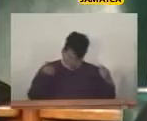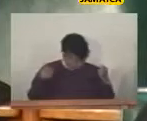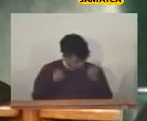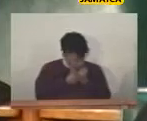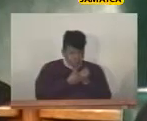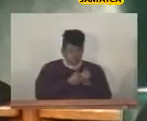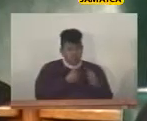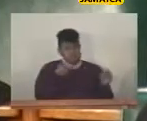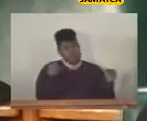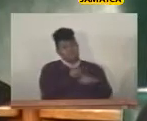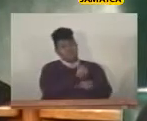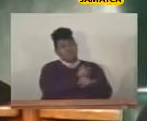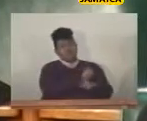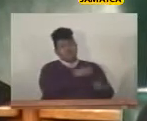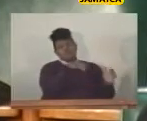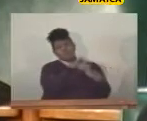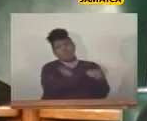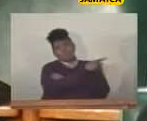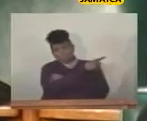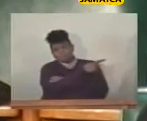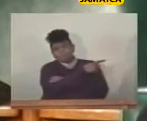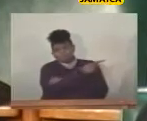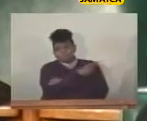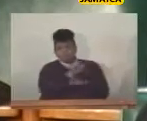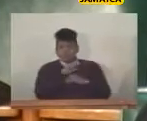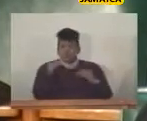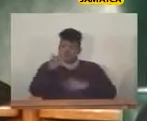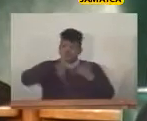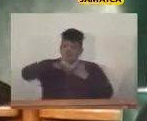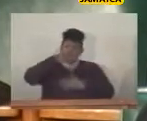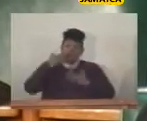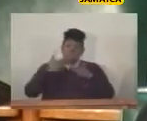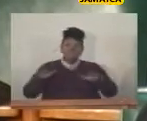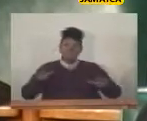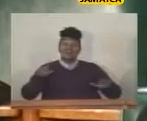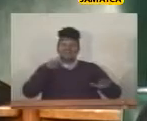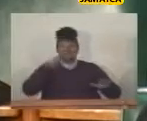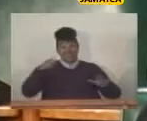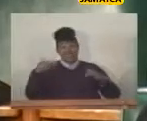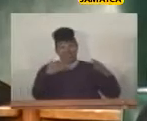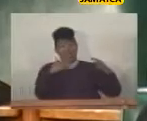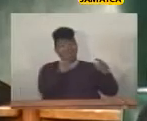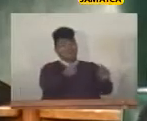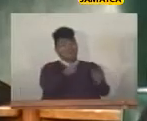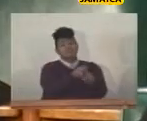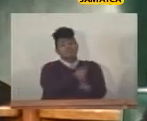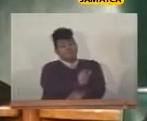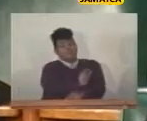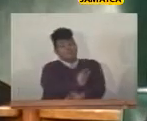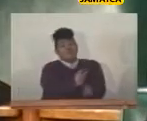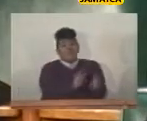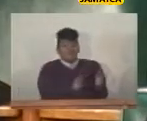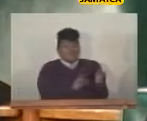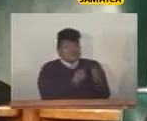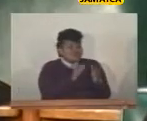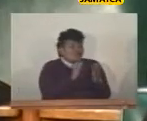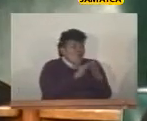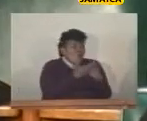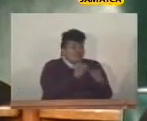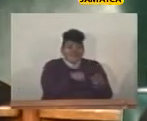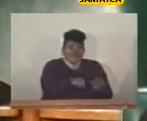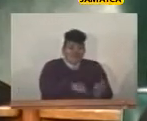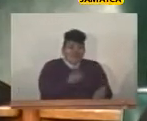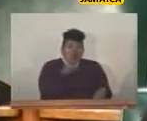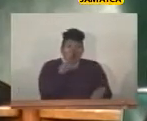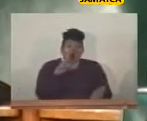crime. No social divide, as violence can affect the smallest district in the tiniest town